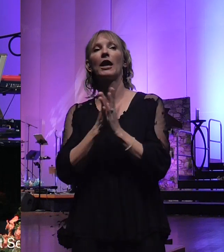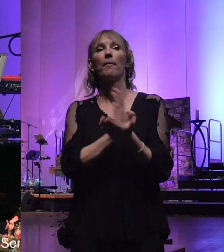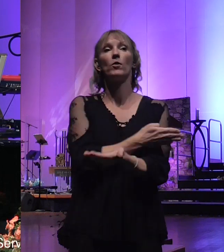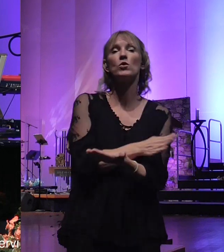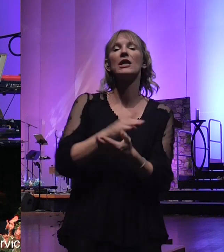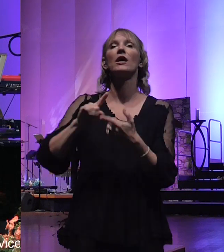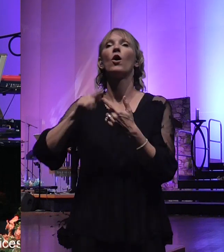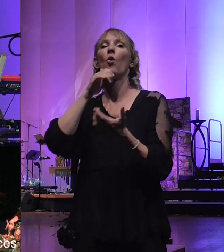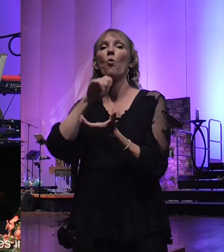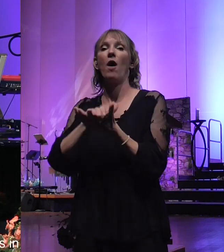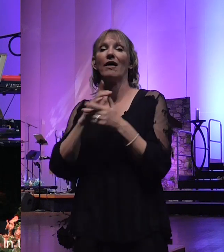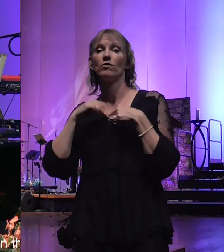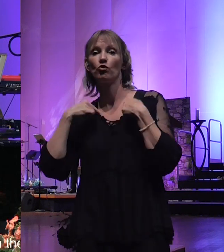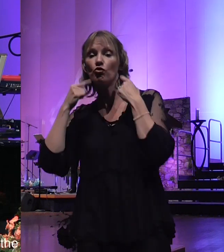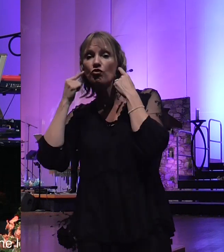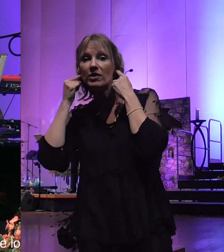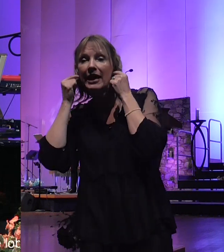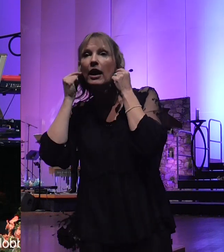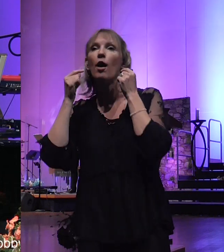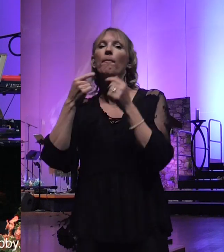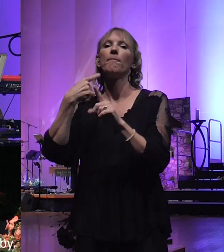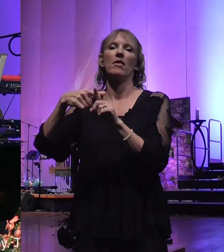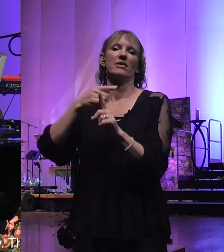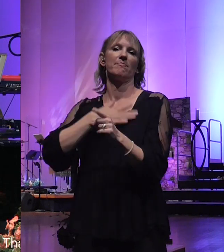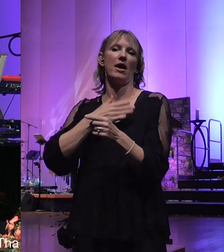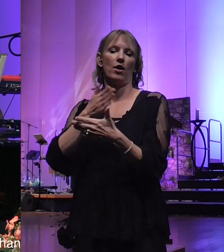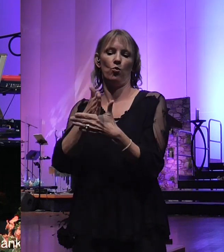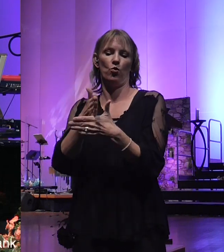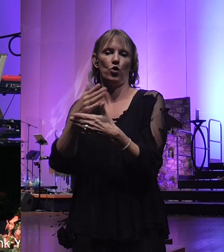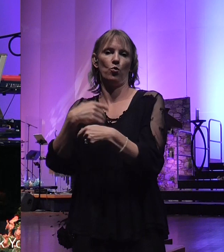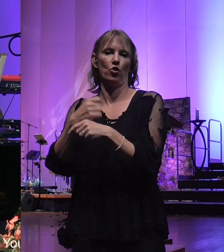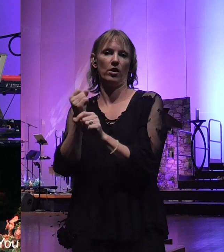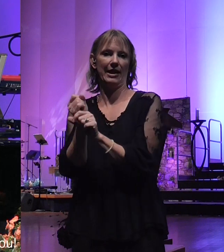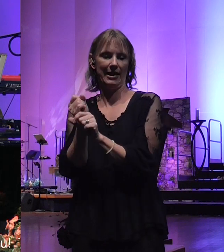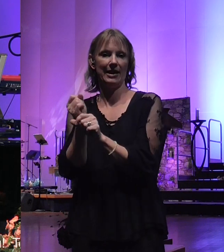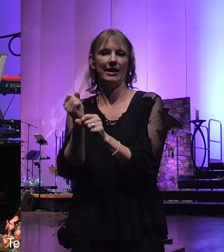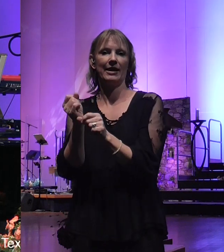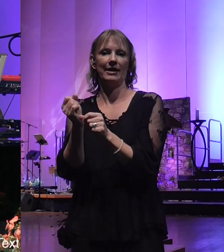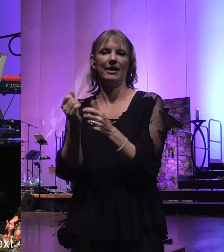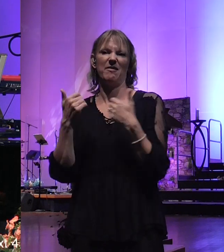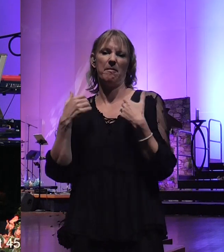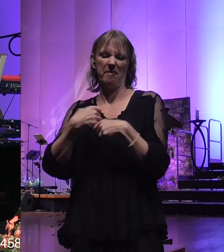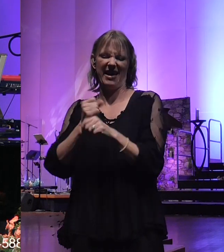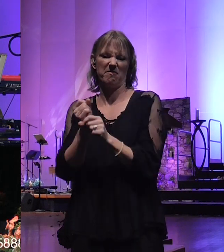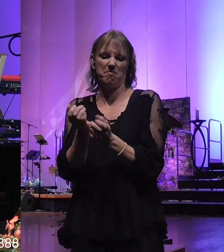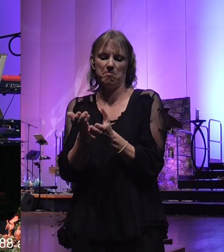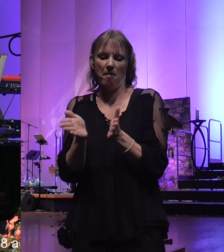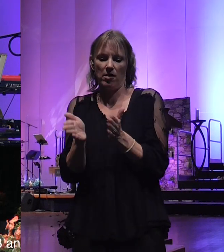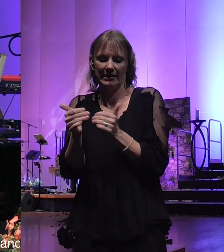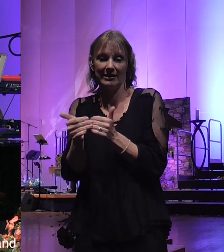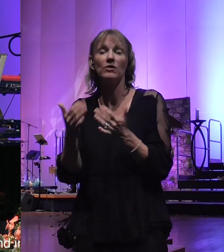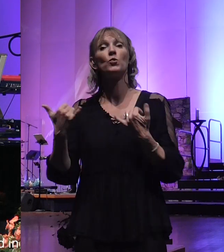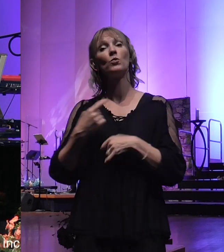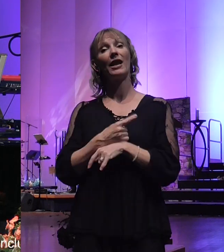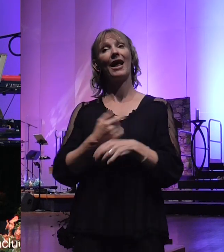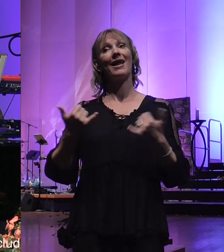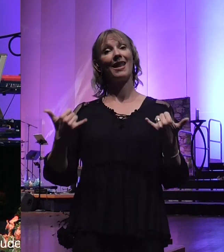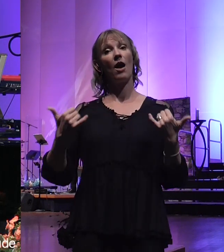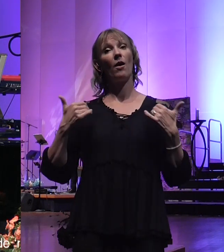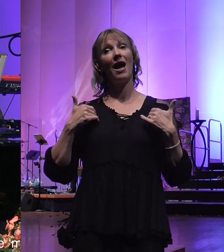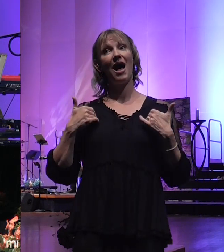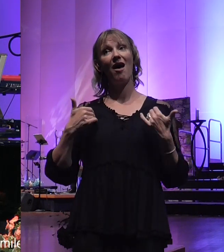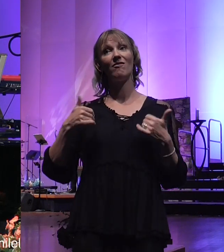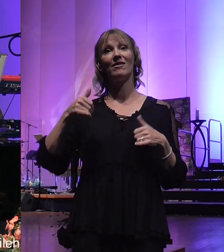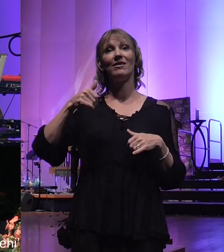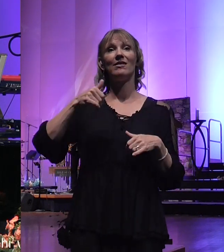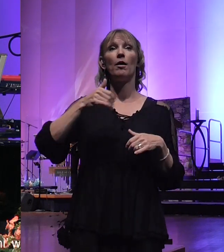and my wife's jewelry and woodworking that I do. I make these little boxes. And as of today, it is now